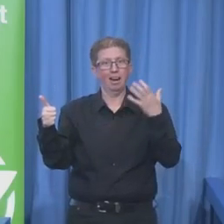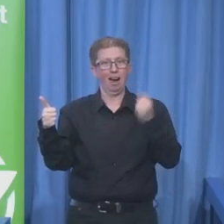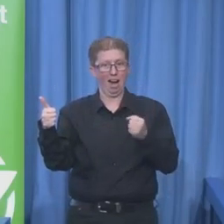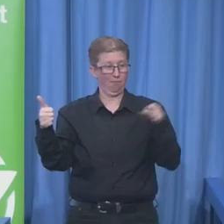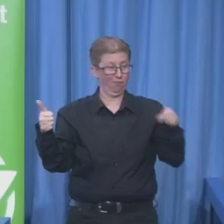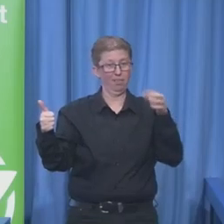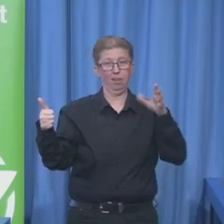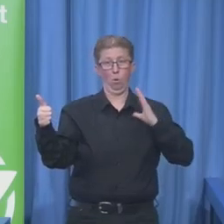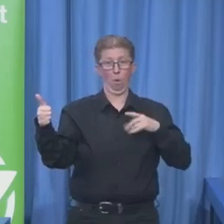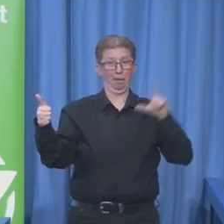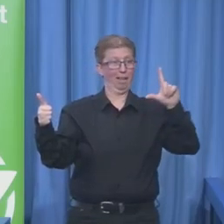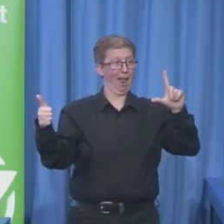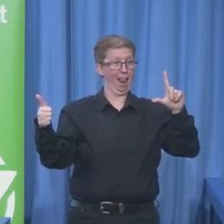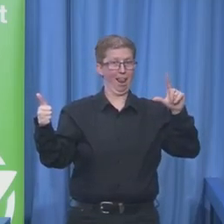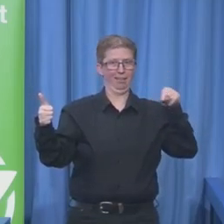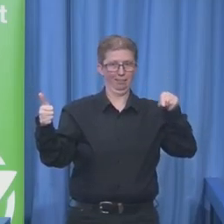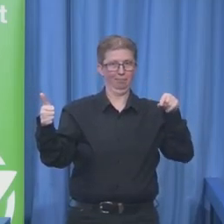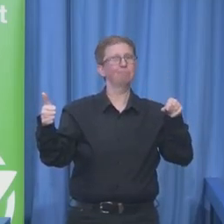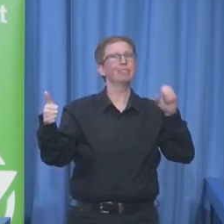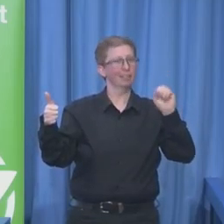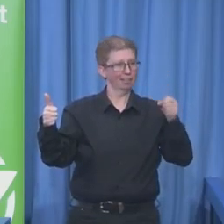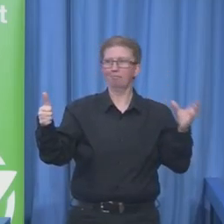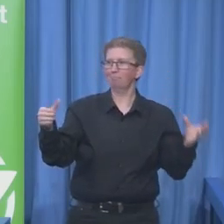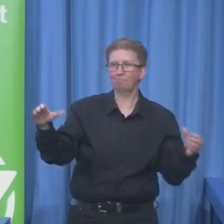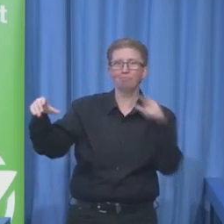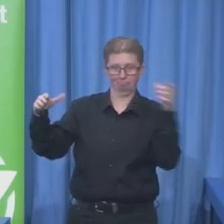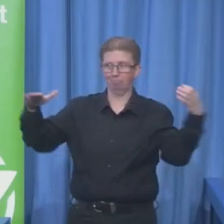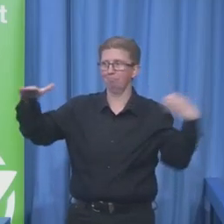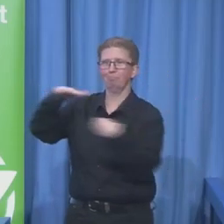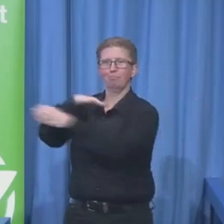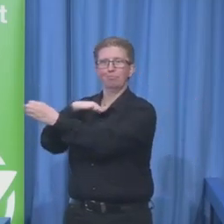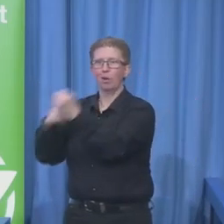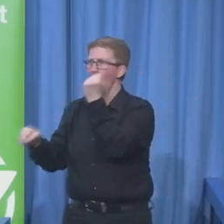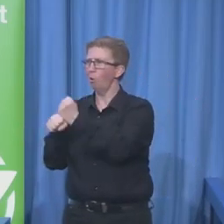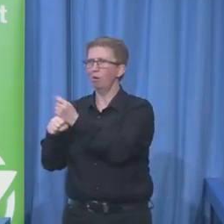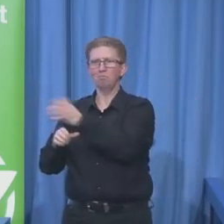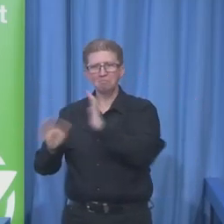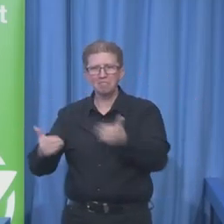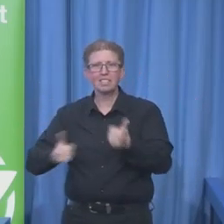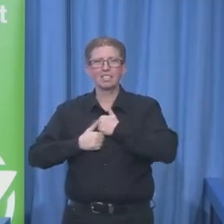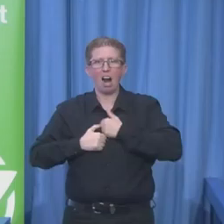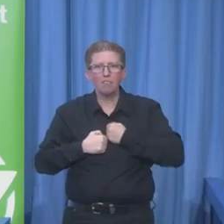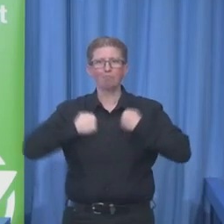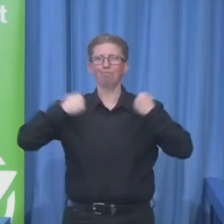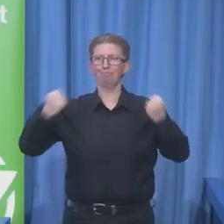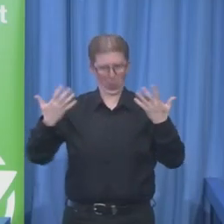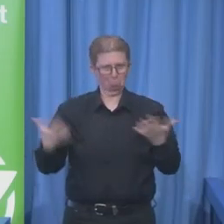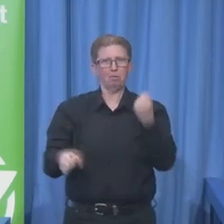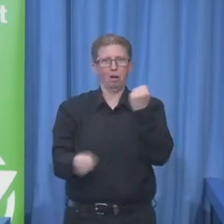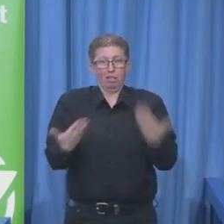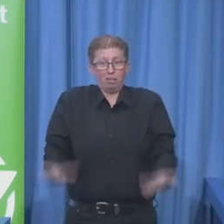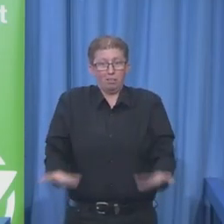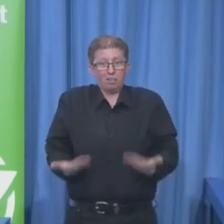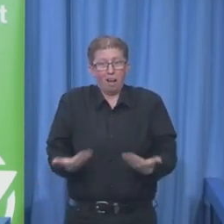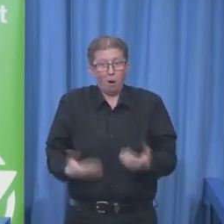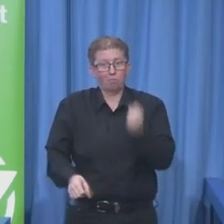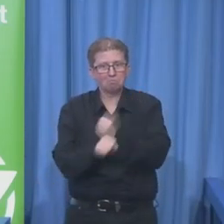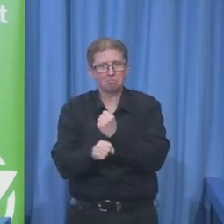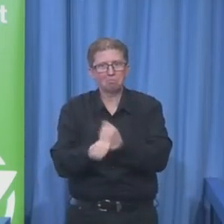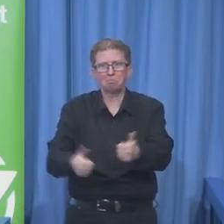well. And she even already trained herself a new colleague. And Mrs. L's mentor really trusts